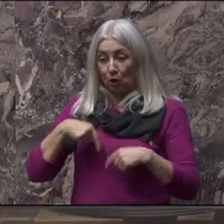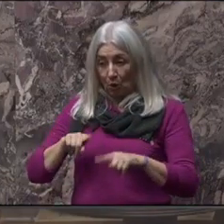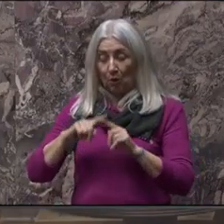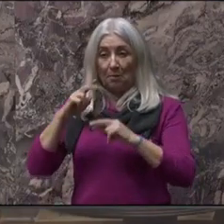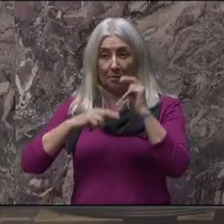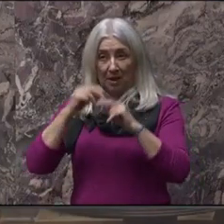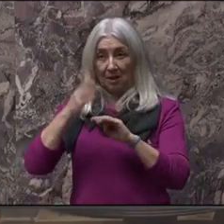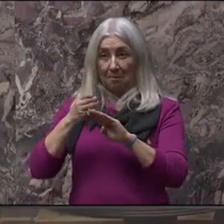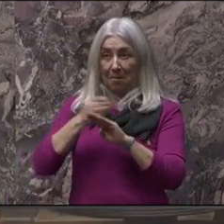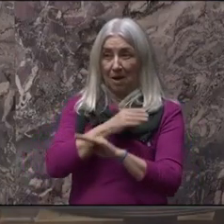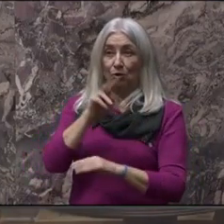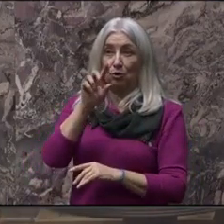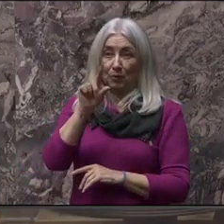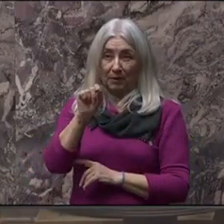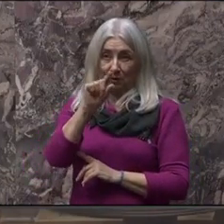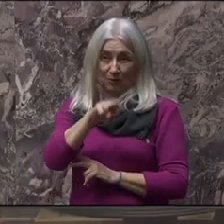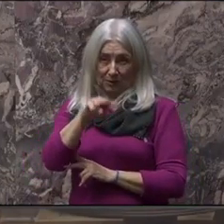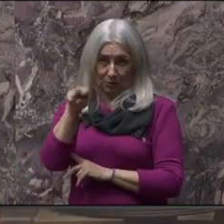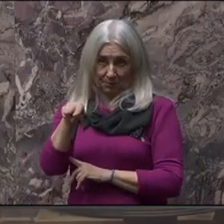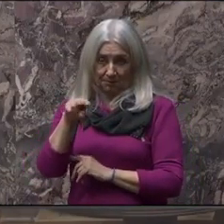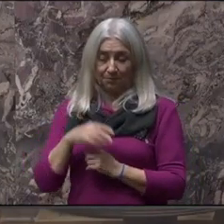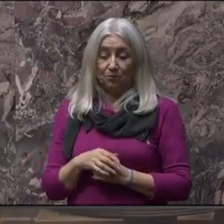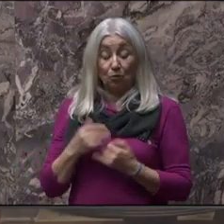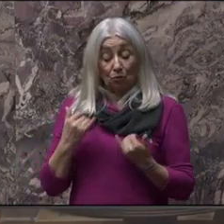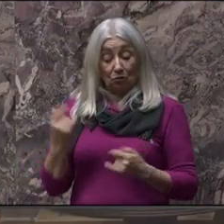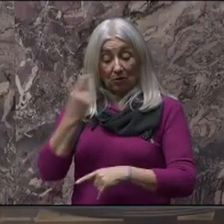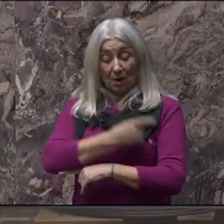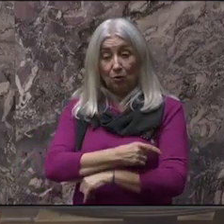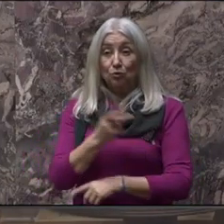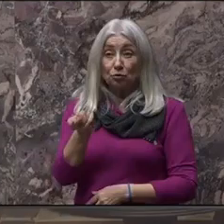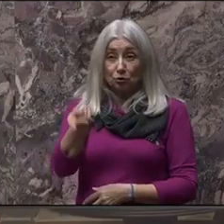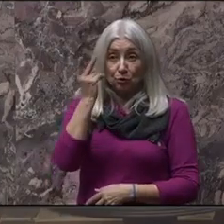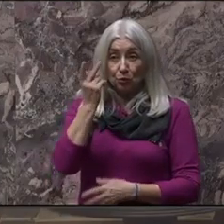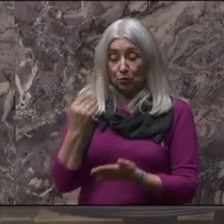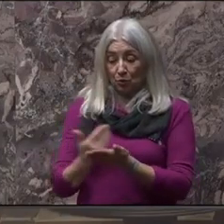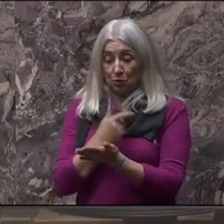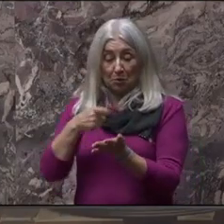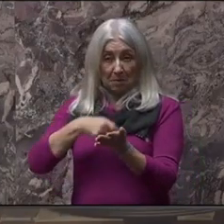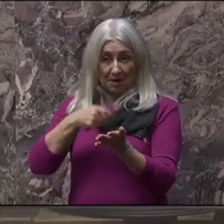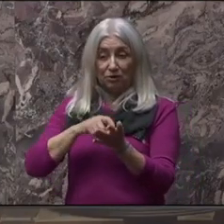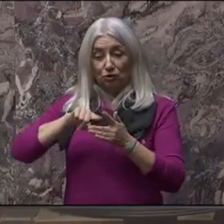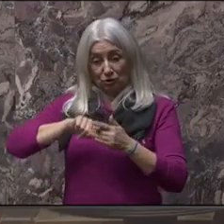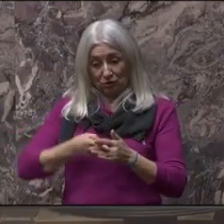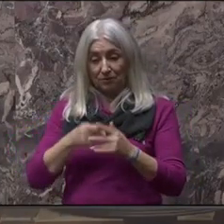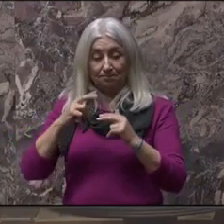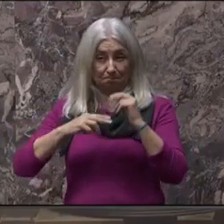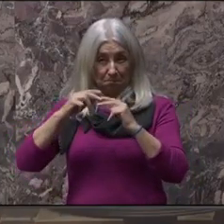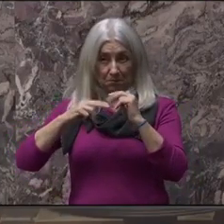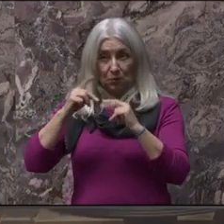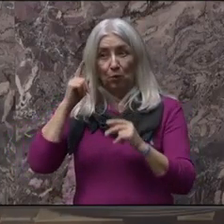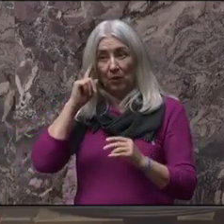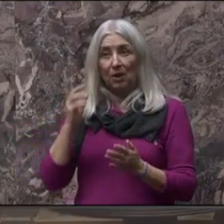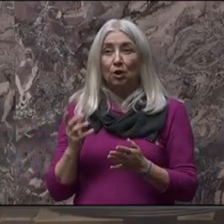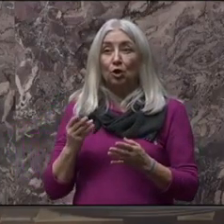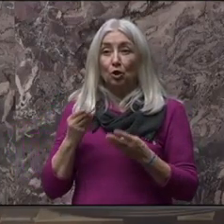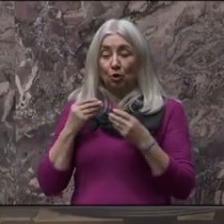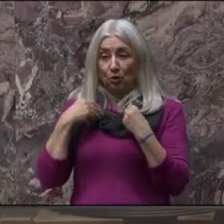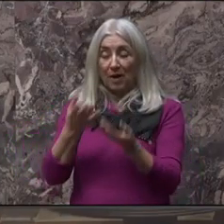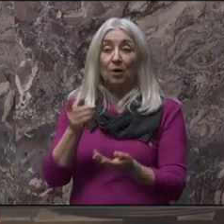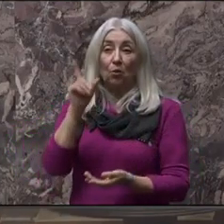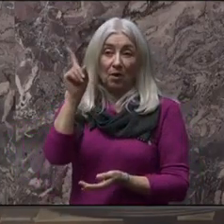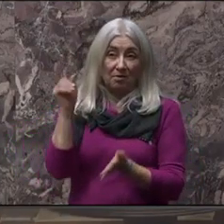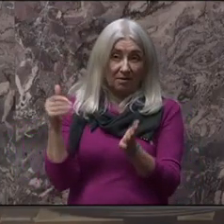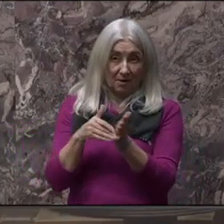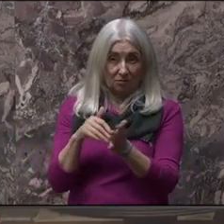by 2022. Today, there are 2 new mines under construction that will generate 1,000 jobs in rural